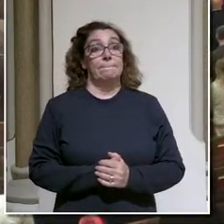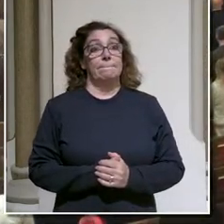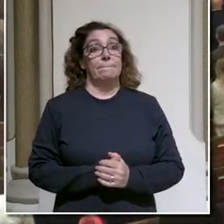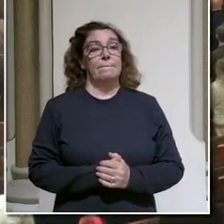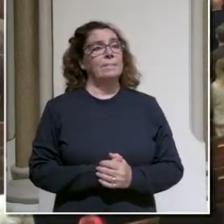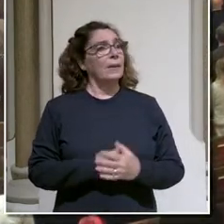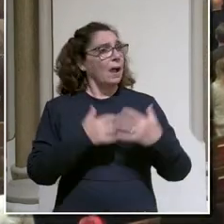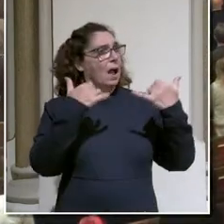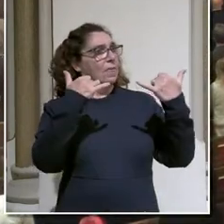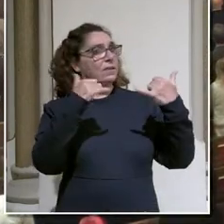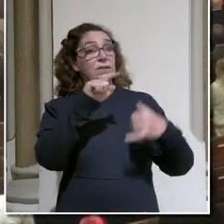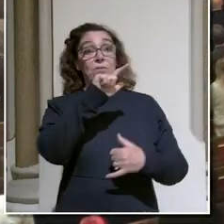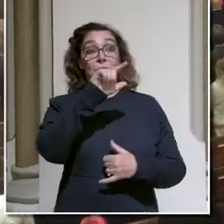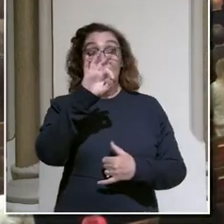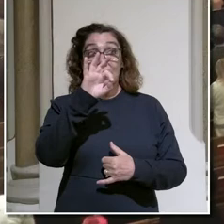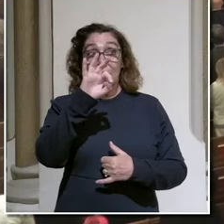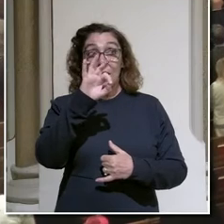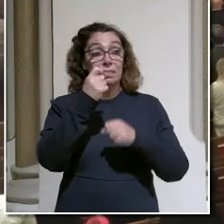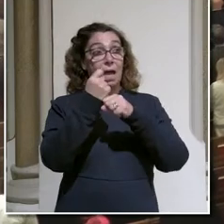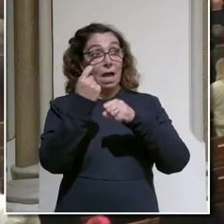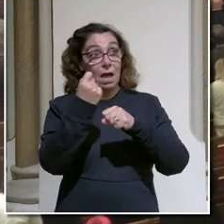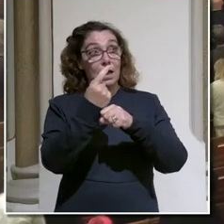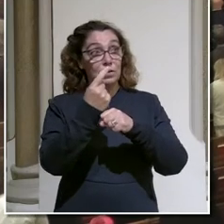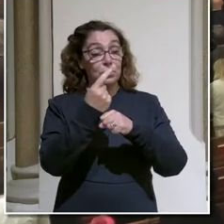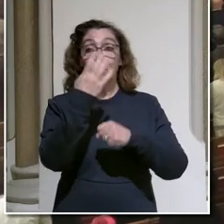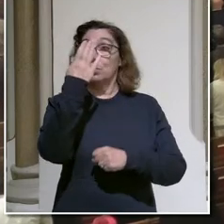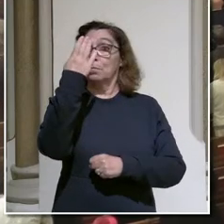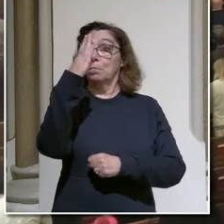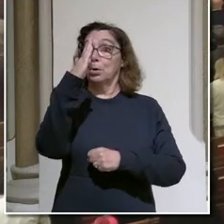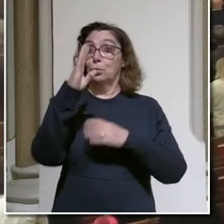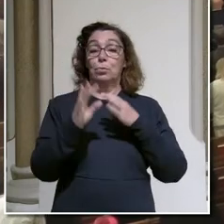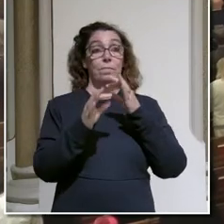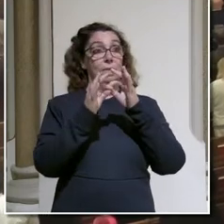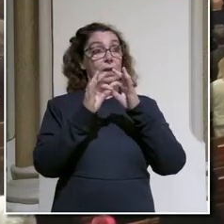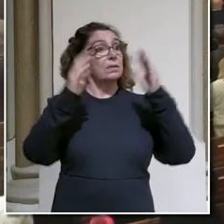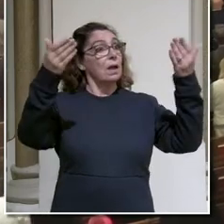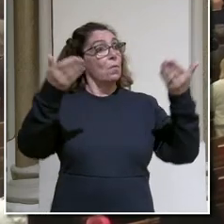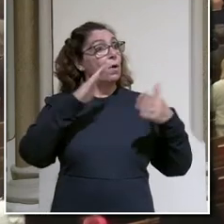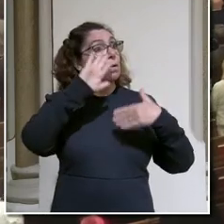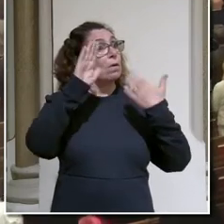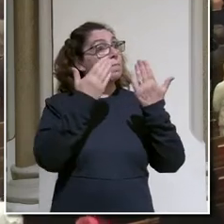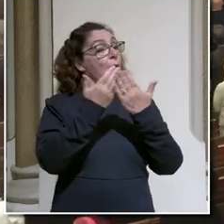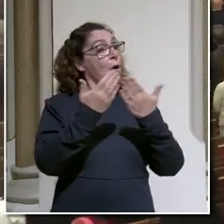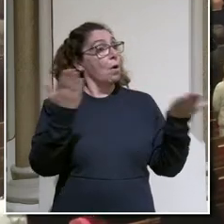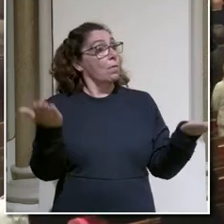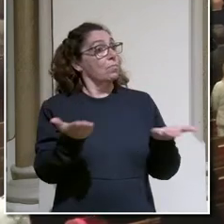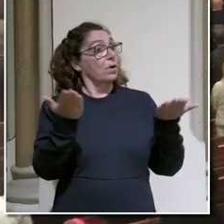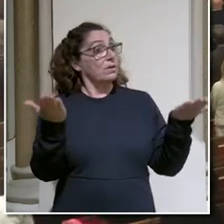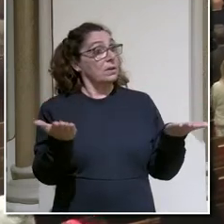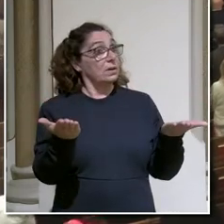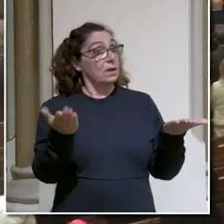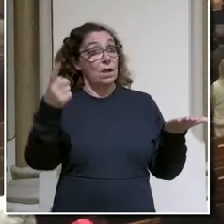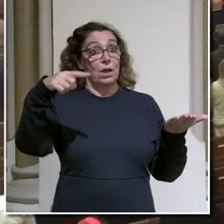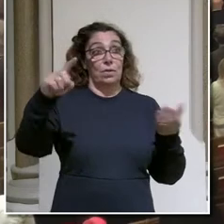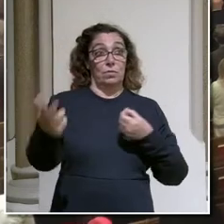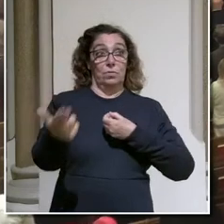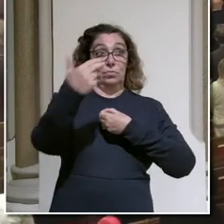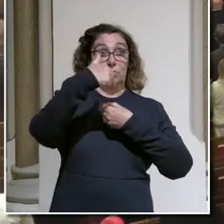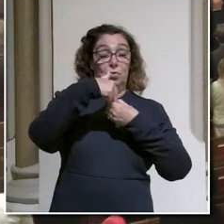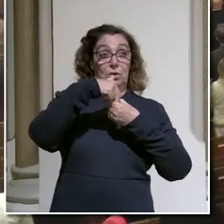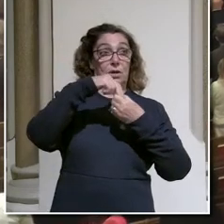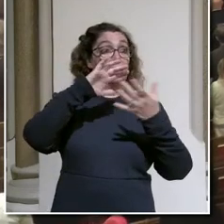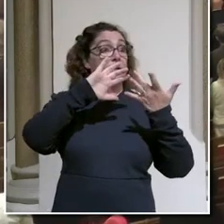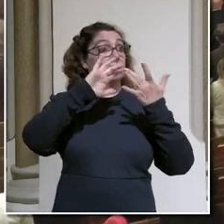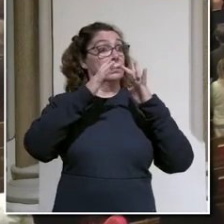On this 29th annual Blue Mass, I welcome all of our guests here present and those joining us on live stream to